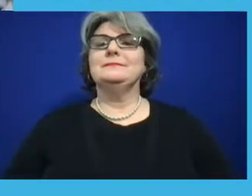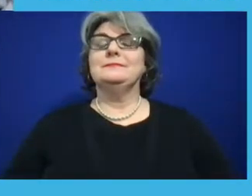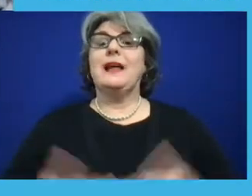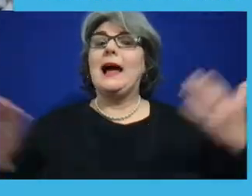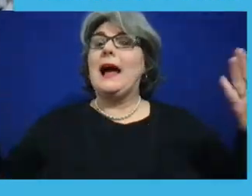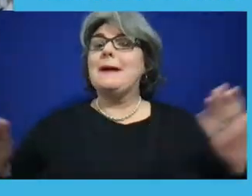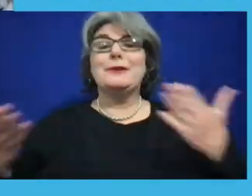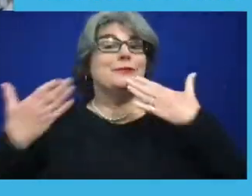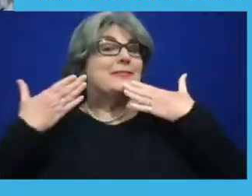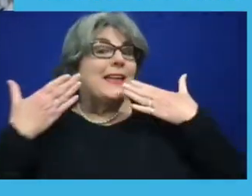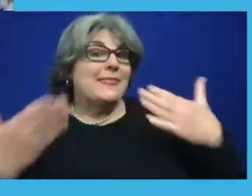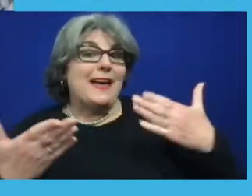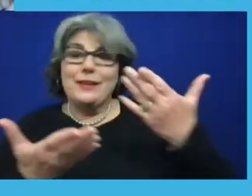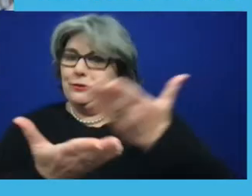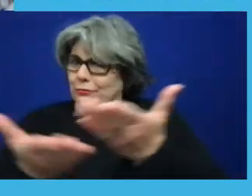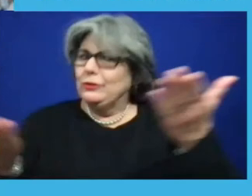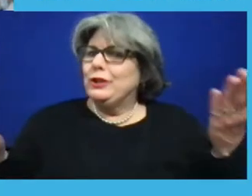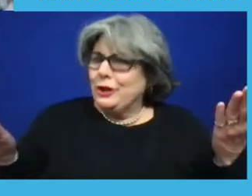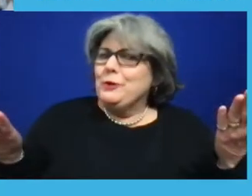thank you.